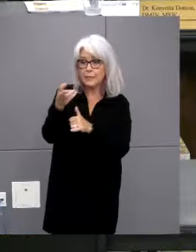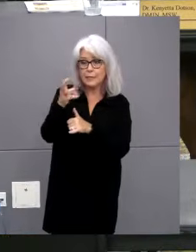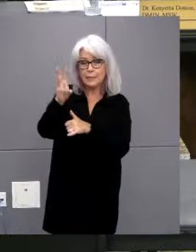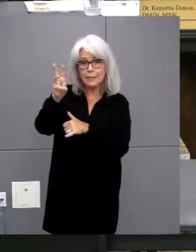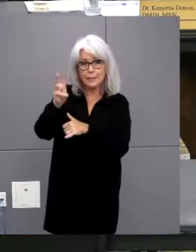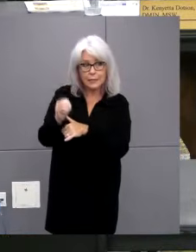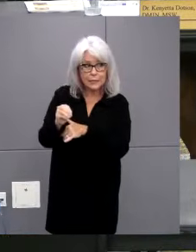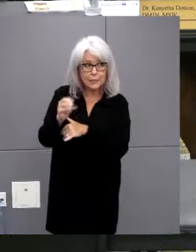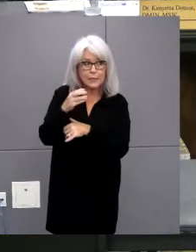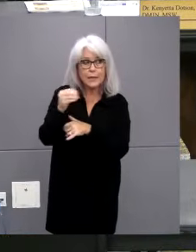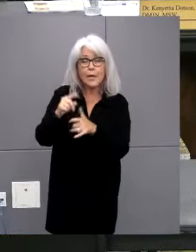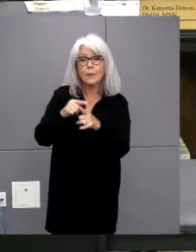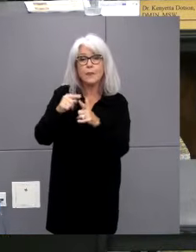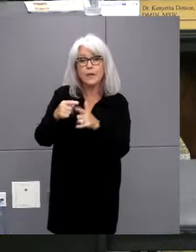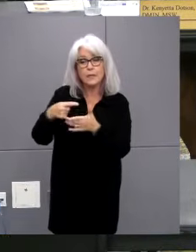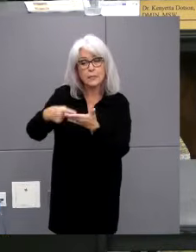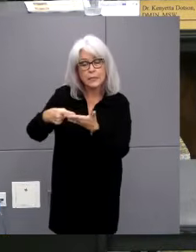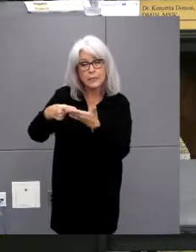talks about